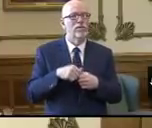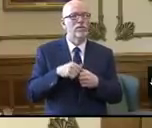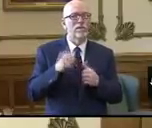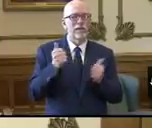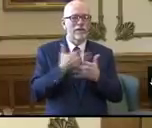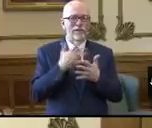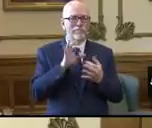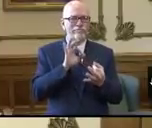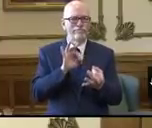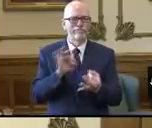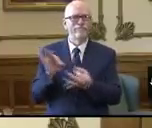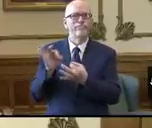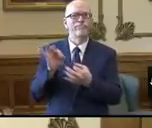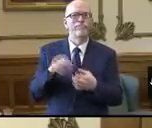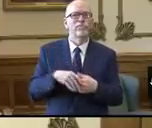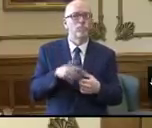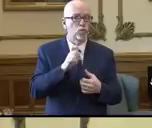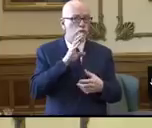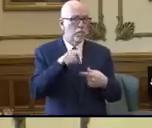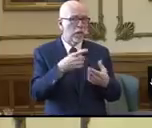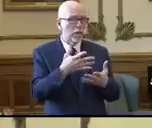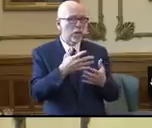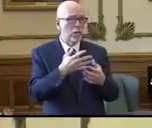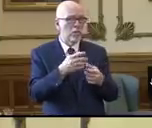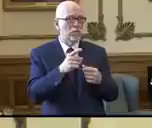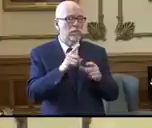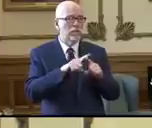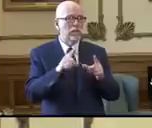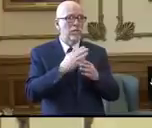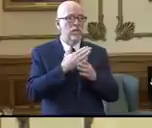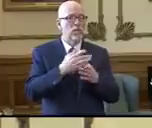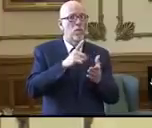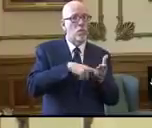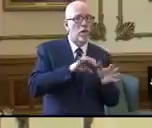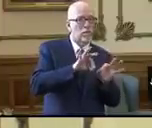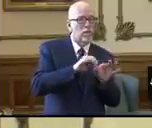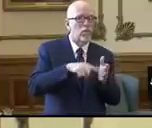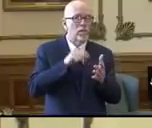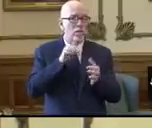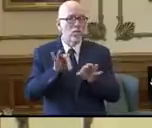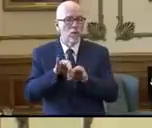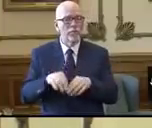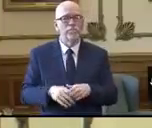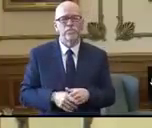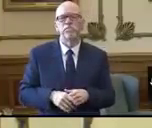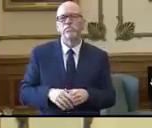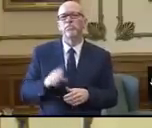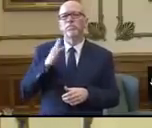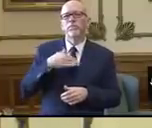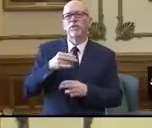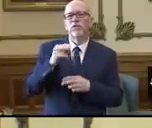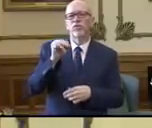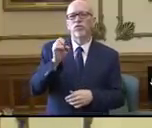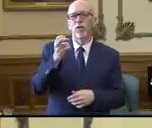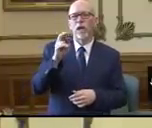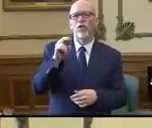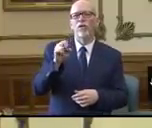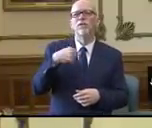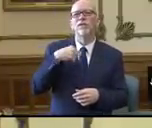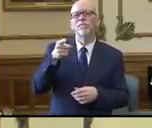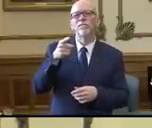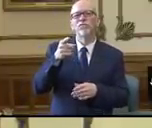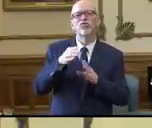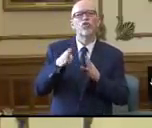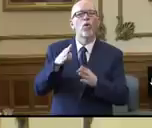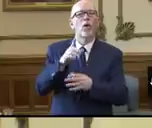was crossed and I was dotted. You want to talk about distinguishing between what is and what isn't? Yes, my name is Joe Heerens. I'm general counsel for the